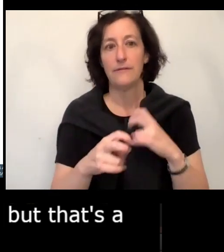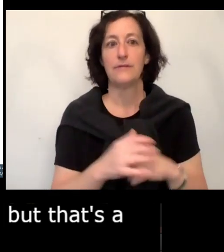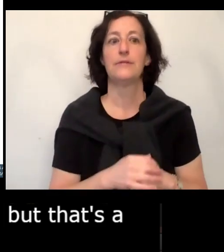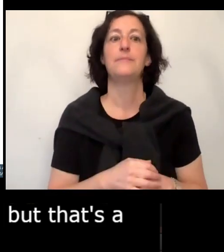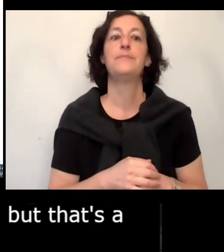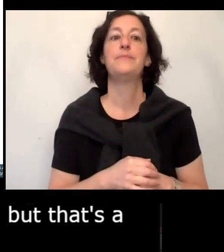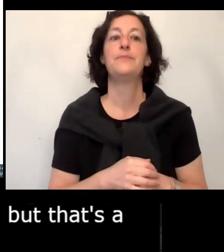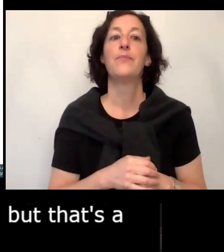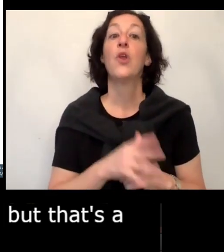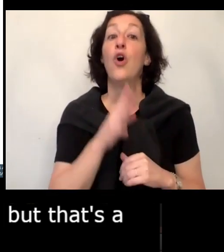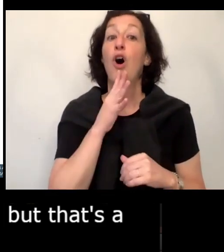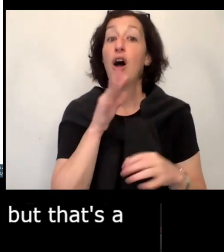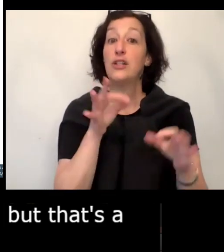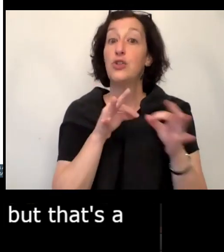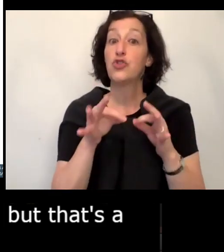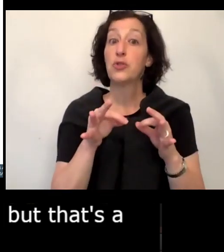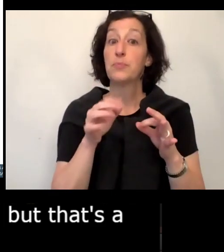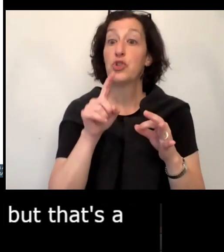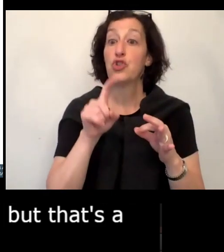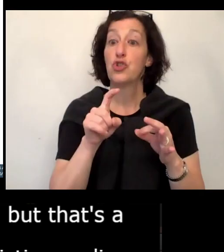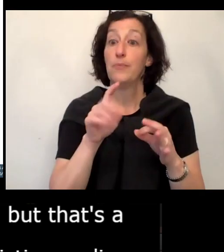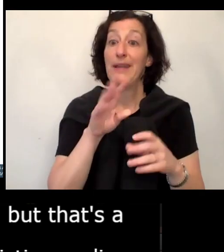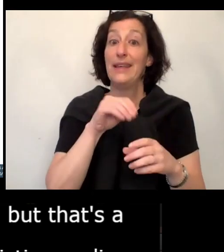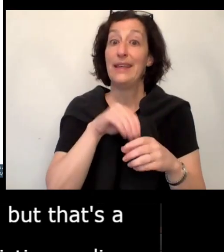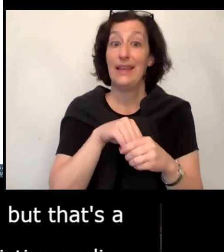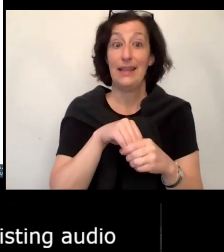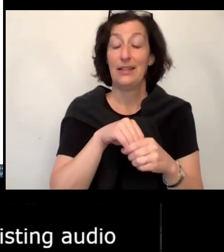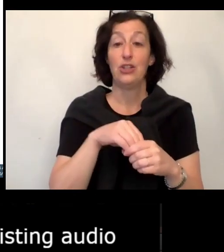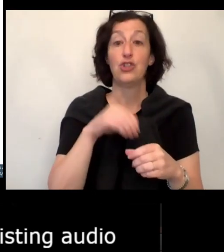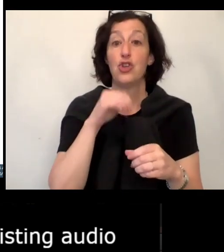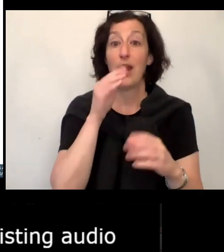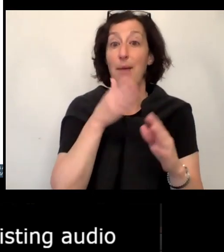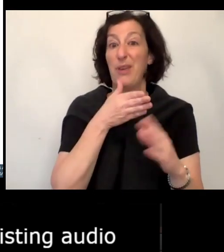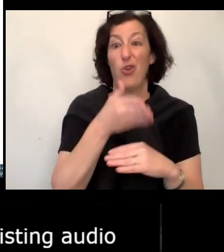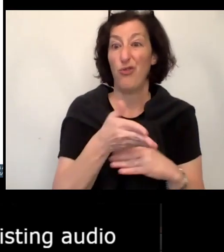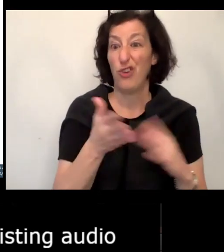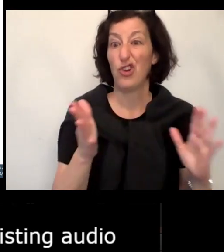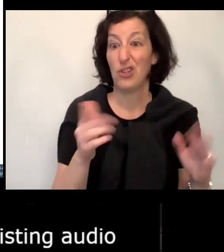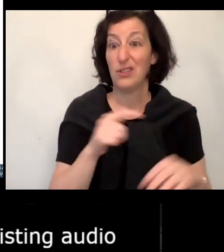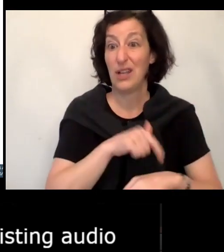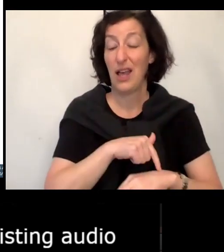between the existing audio elements, shouldn't run it over.